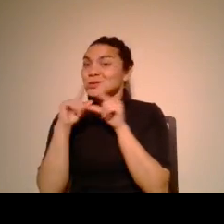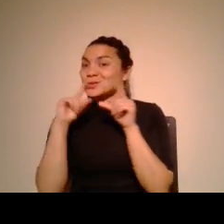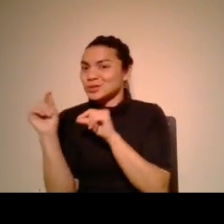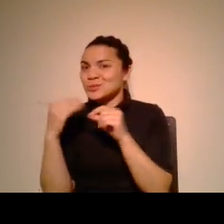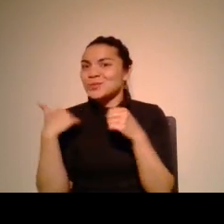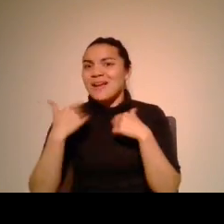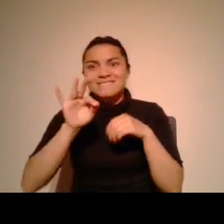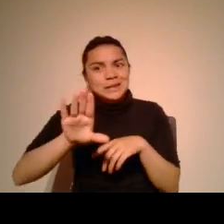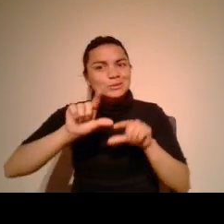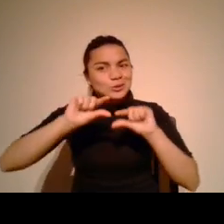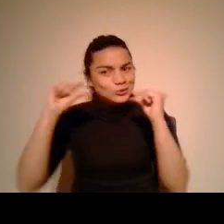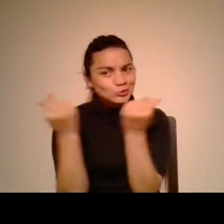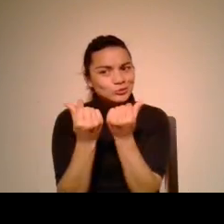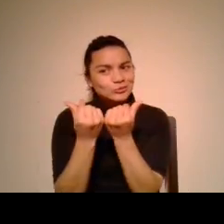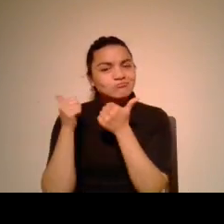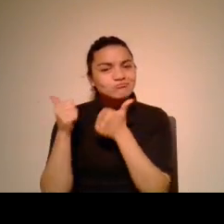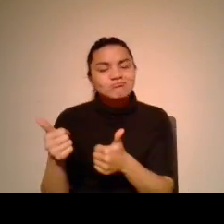group. And